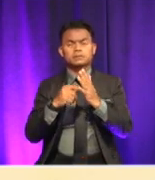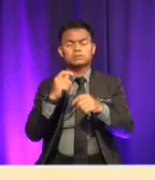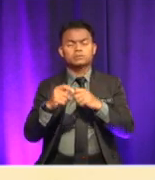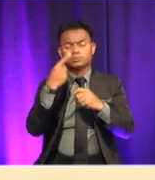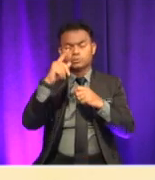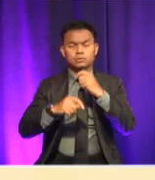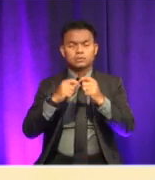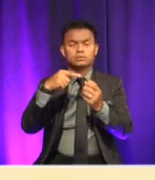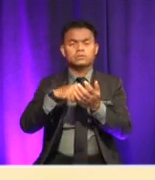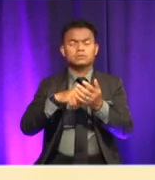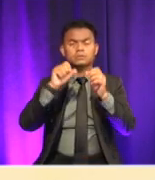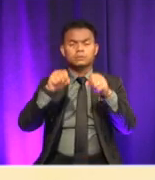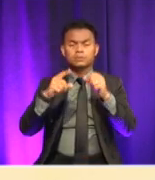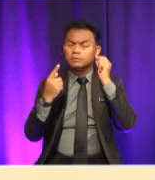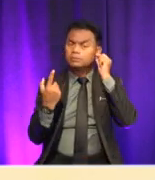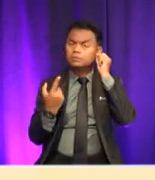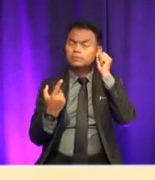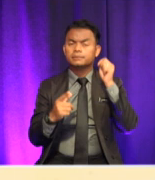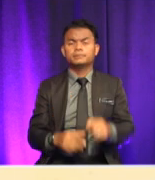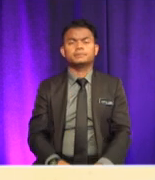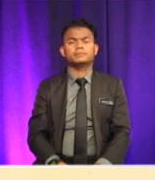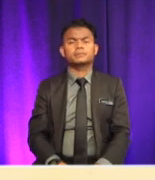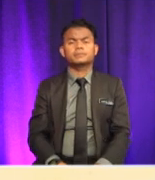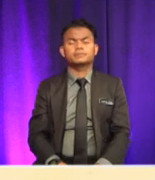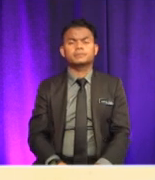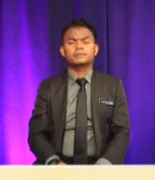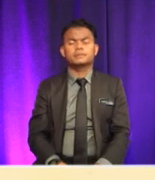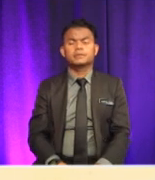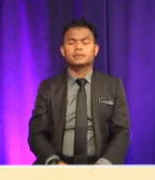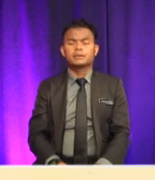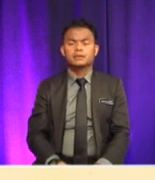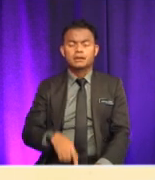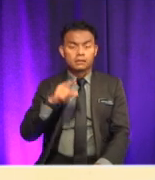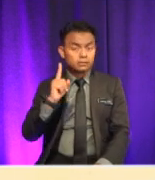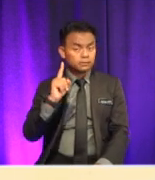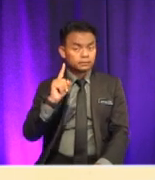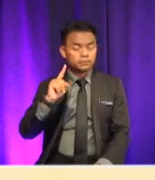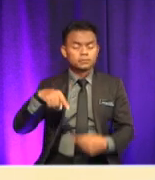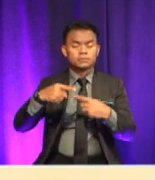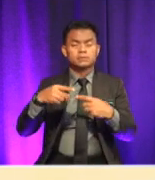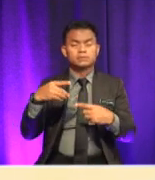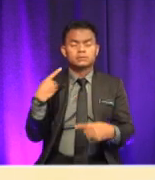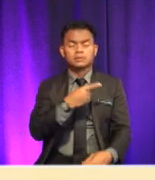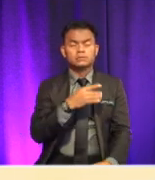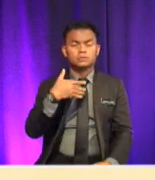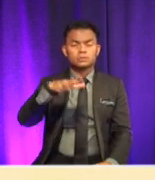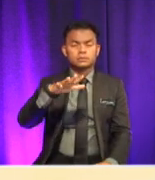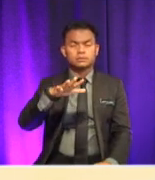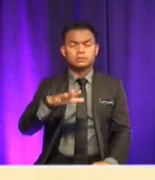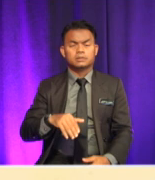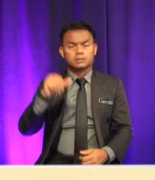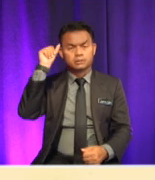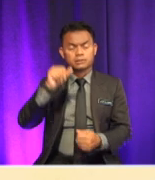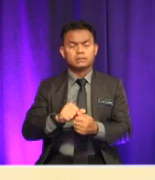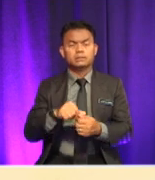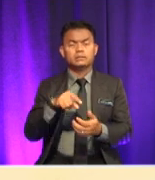significant moment in the story? So the first is how, the second is significant moment. Once you have unpacked this, you have highlighted these two